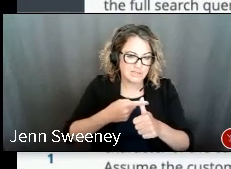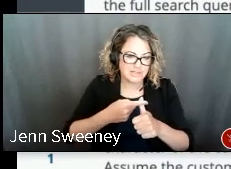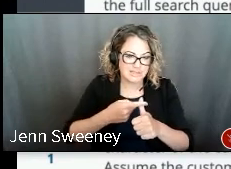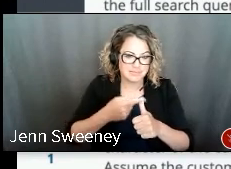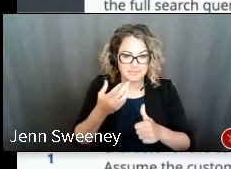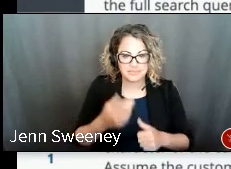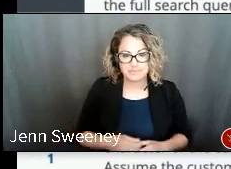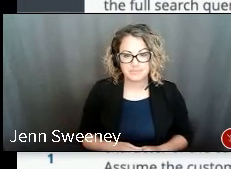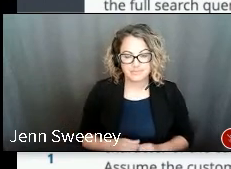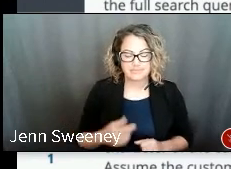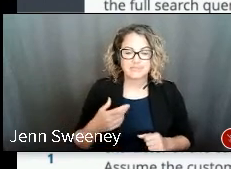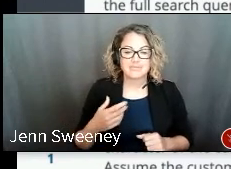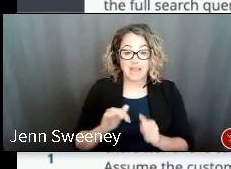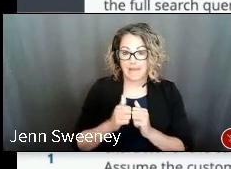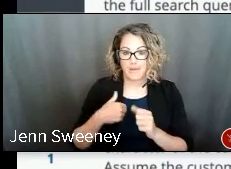I'll use